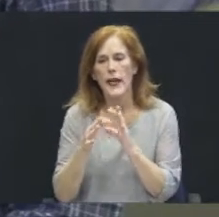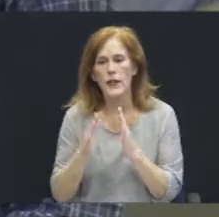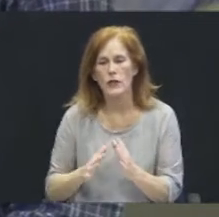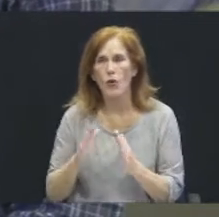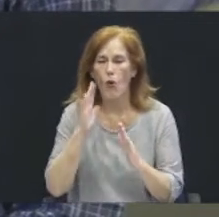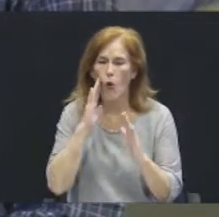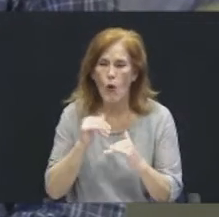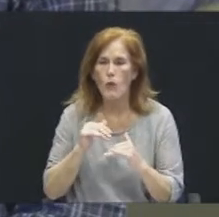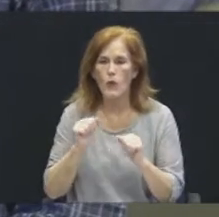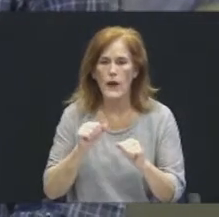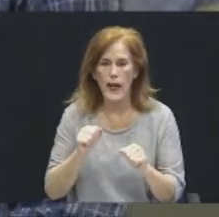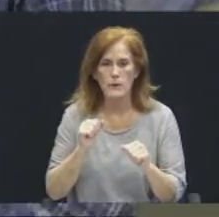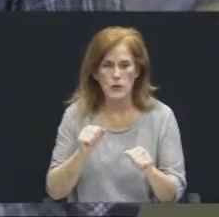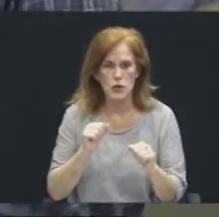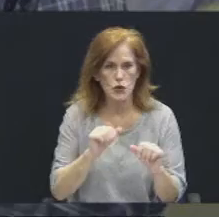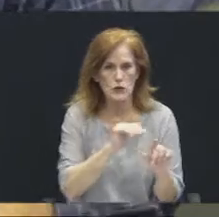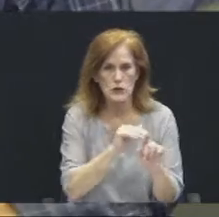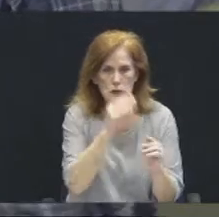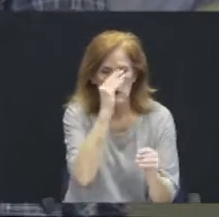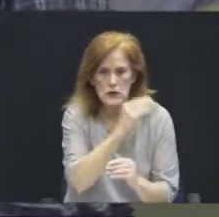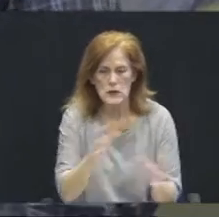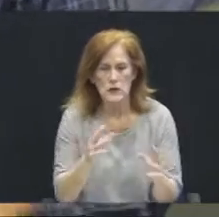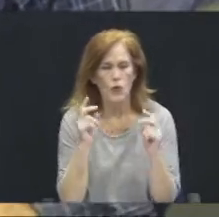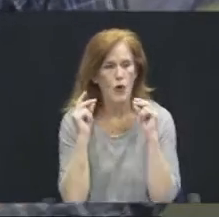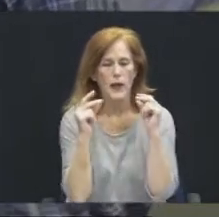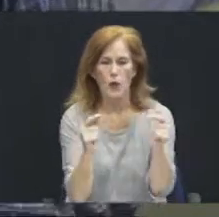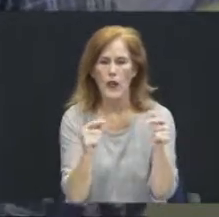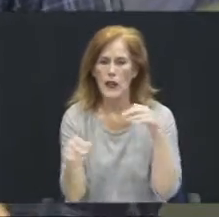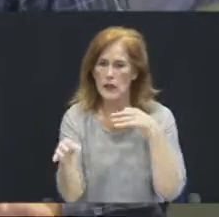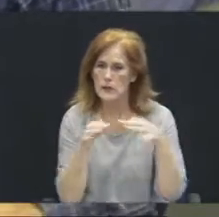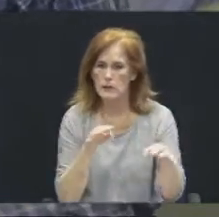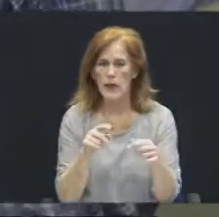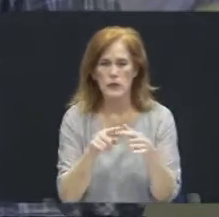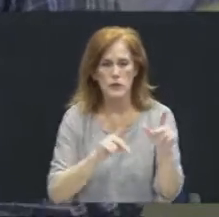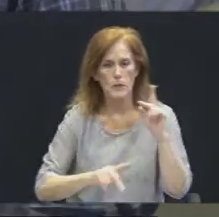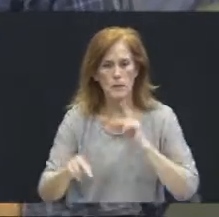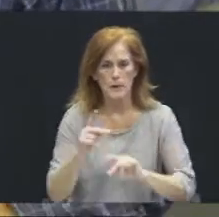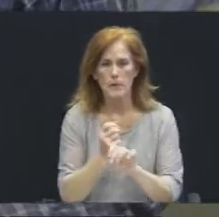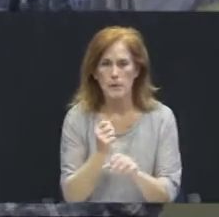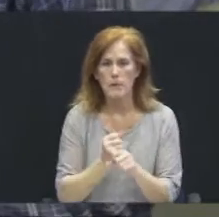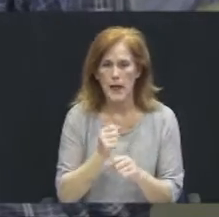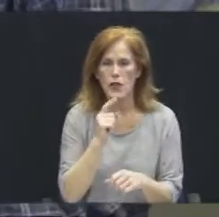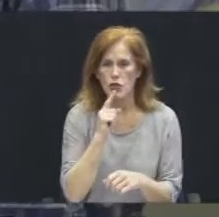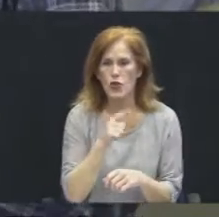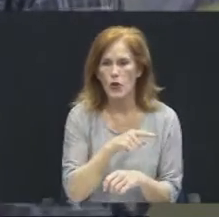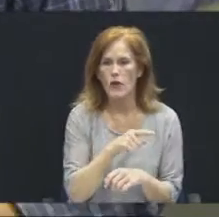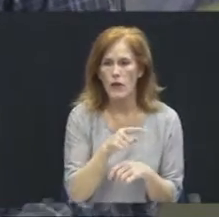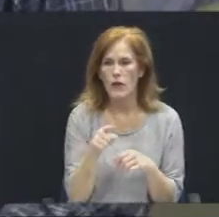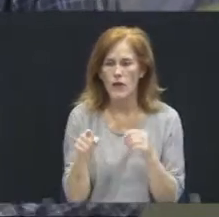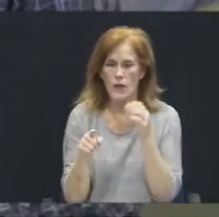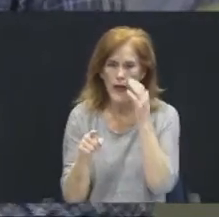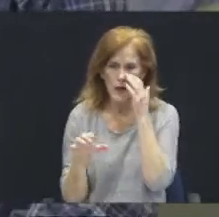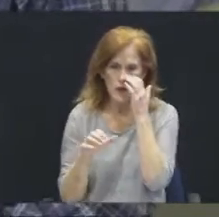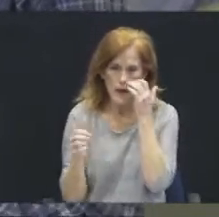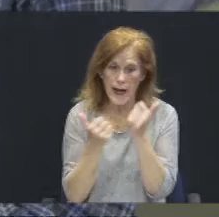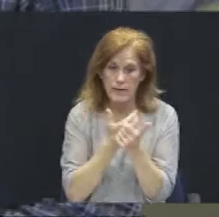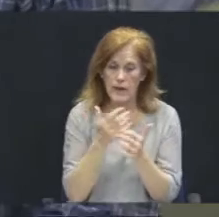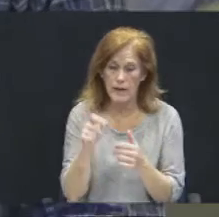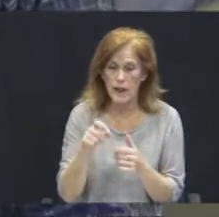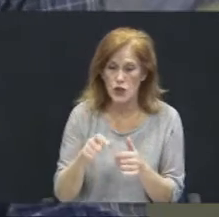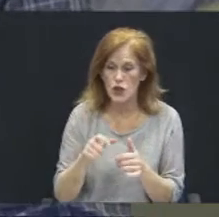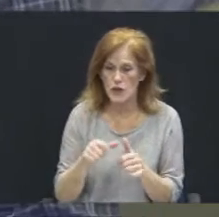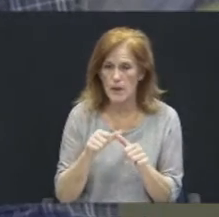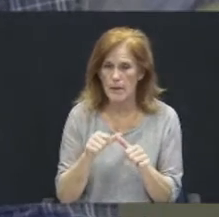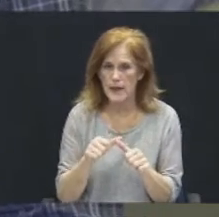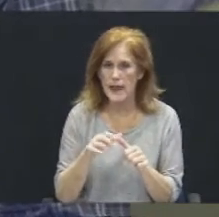and kind of hit the ground and talk to individuals and make sure that they're doing what they need to